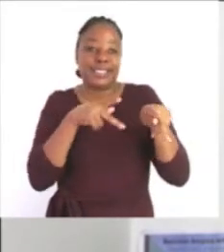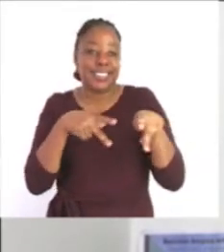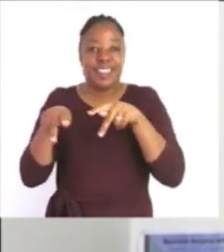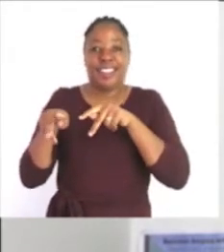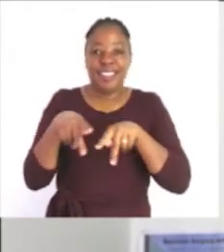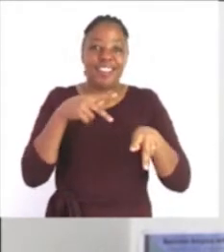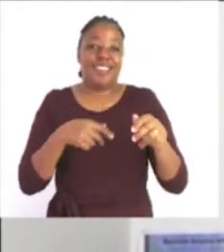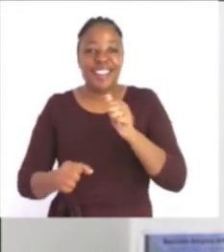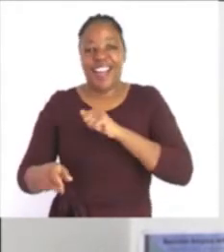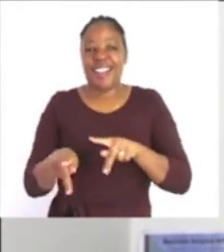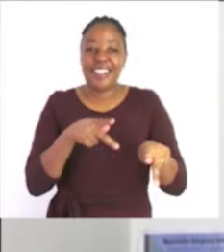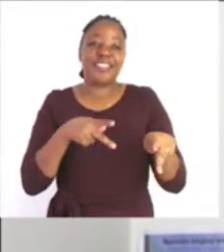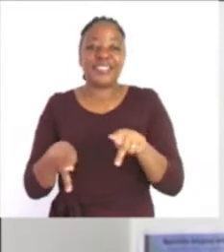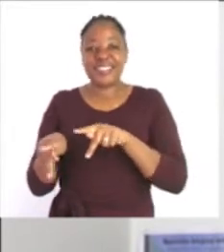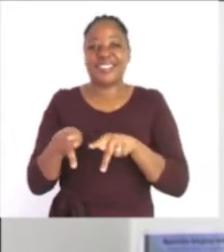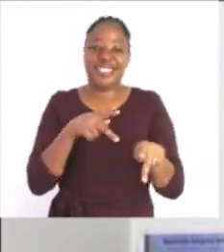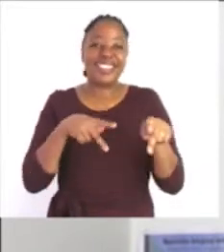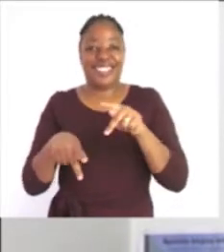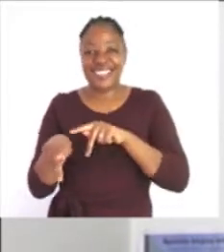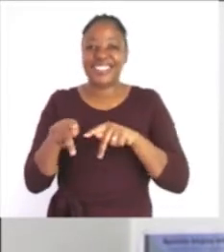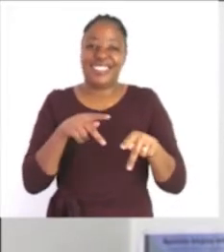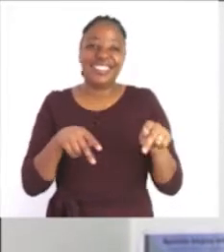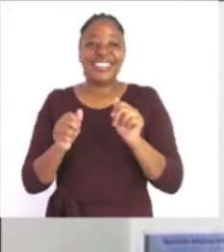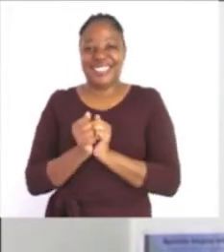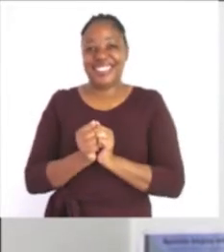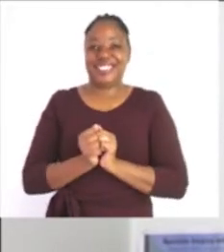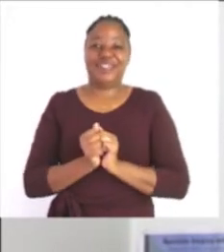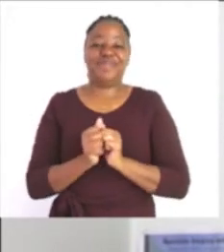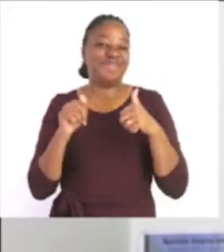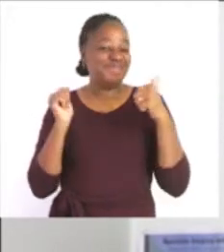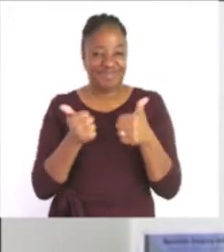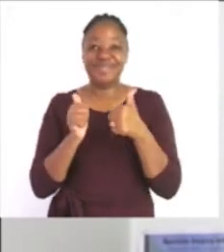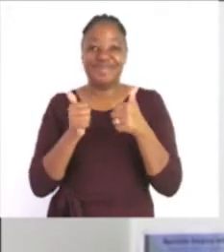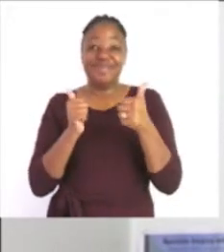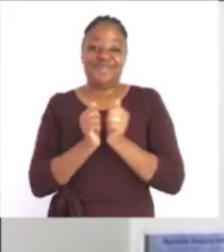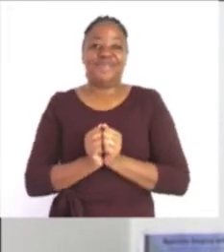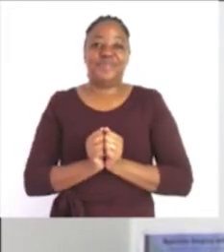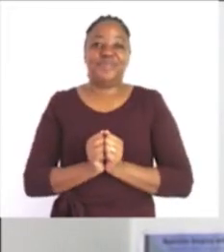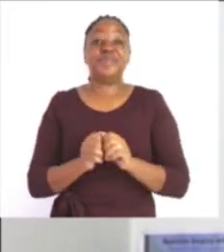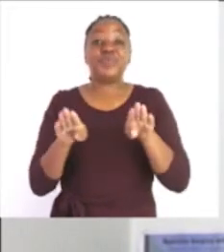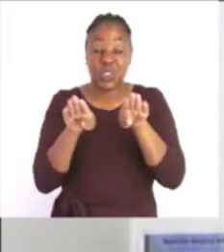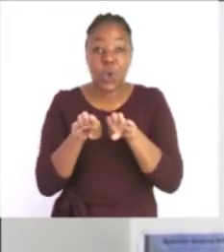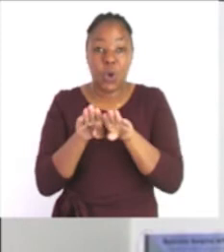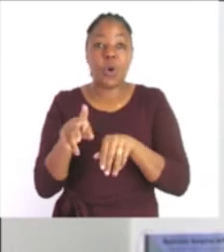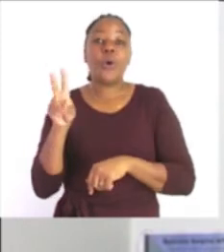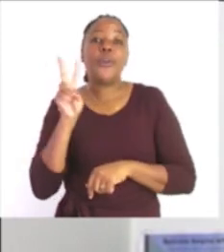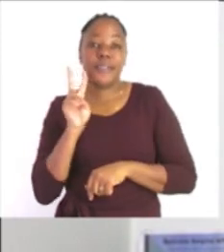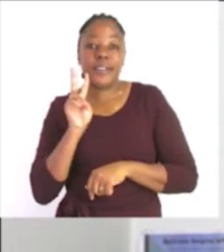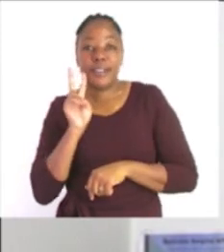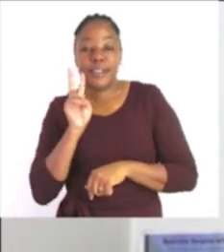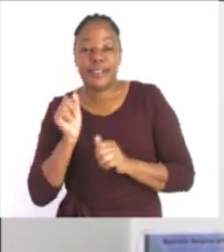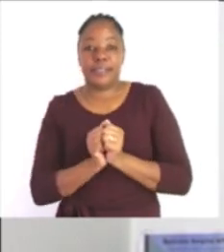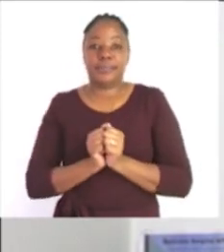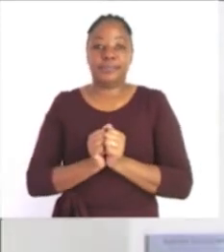dance. Woo! Dancing, dancing. Well done, everyone. So, let us take a look